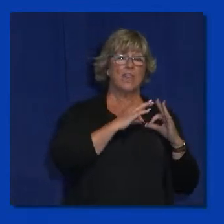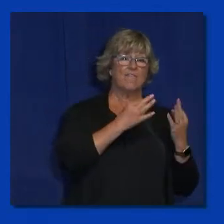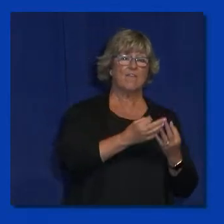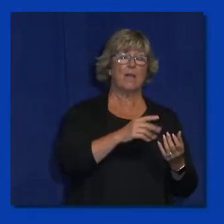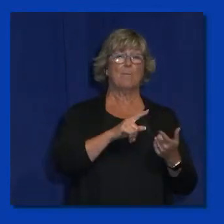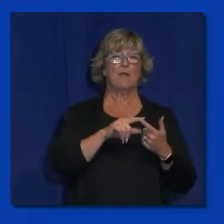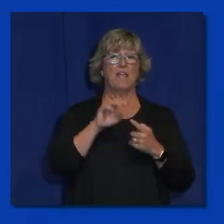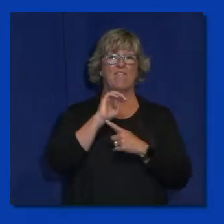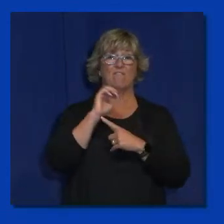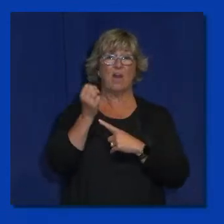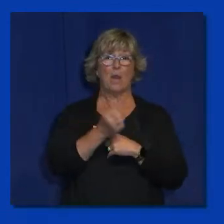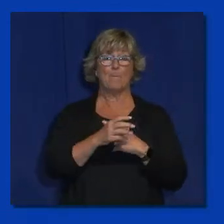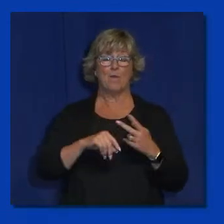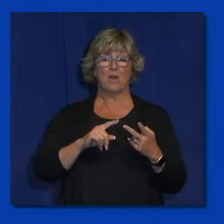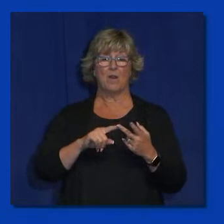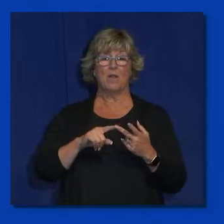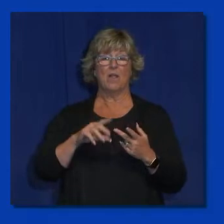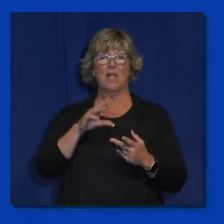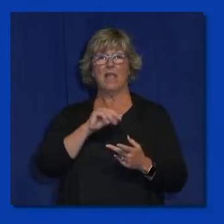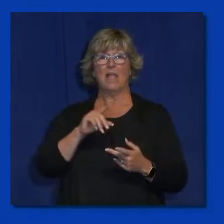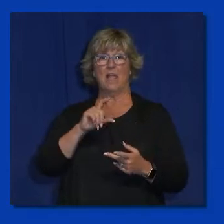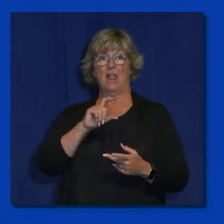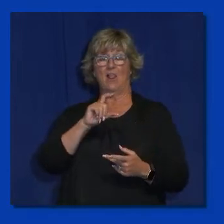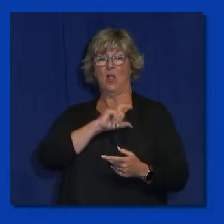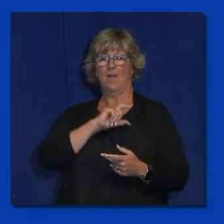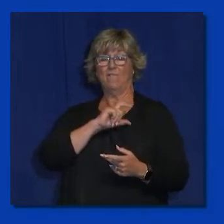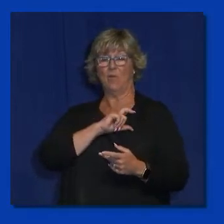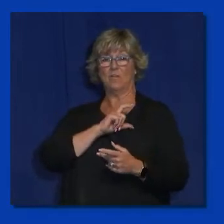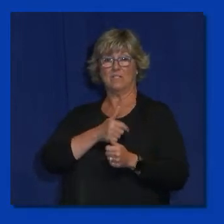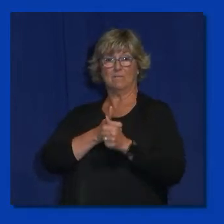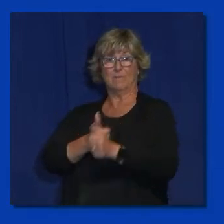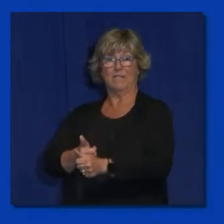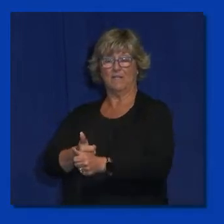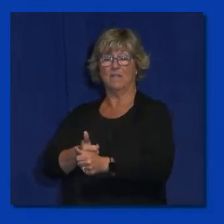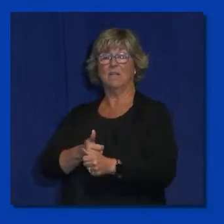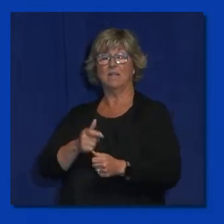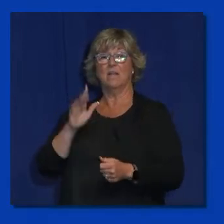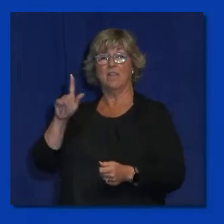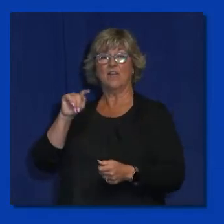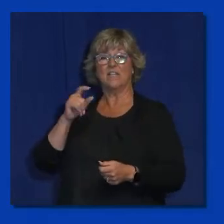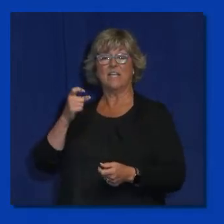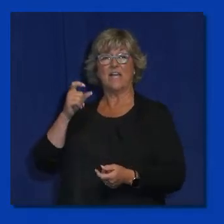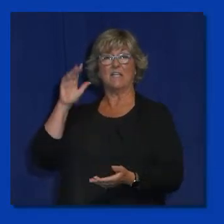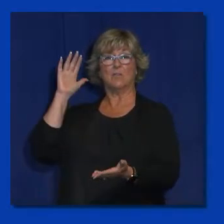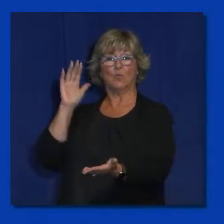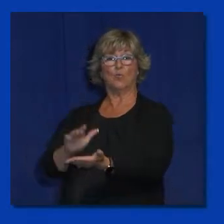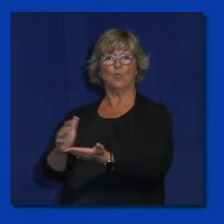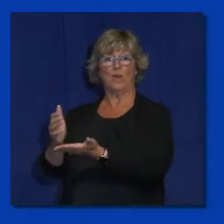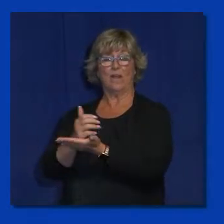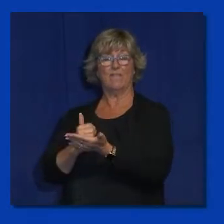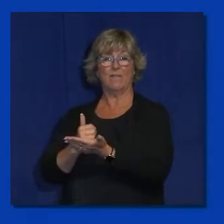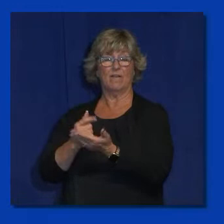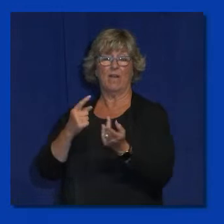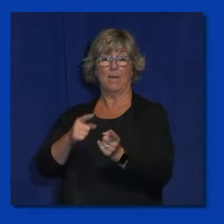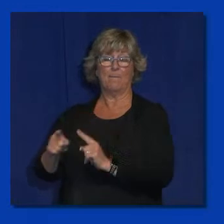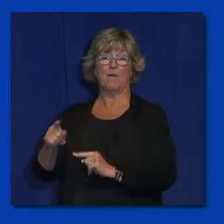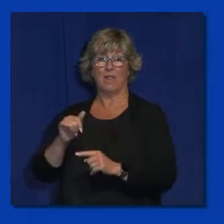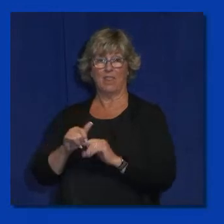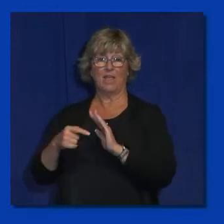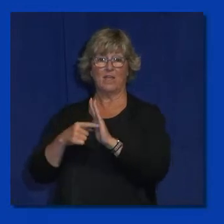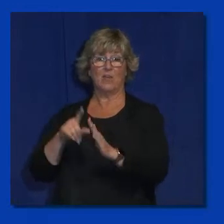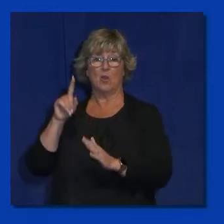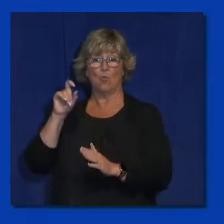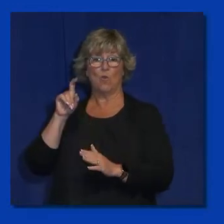environment, and it relates to law enforcement, to backfill their reduction of tax revenue that may occur as well. And that's reflected